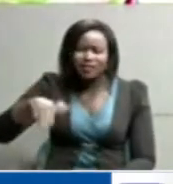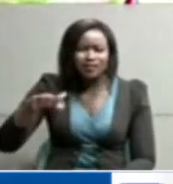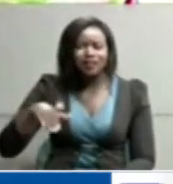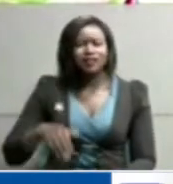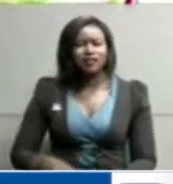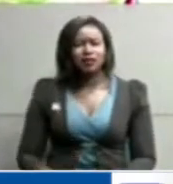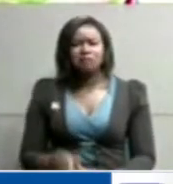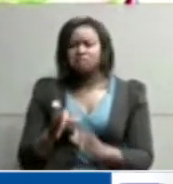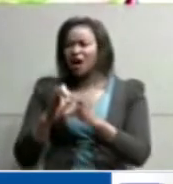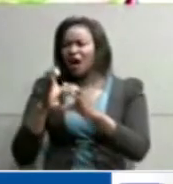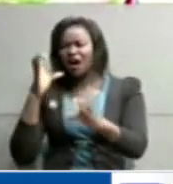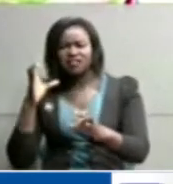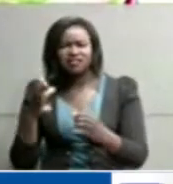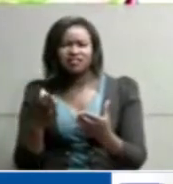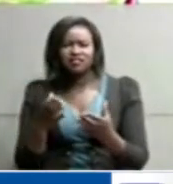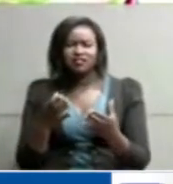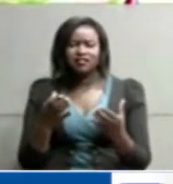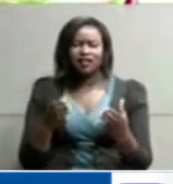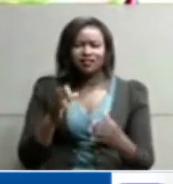Because